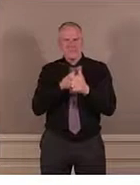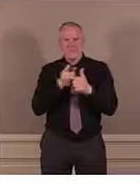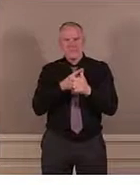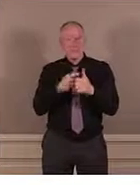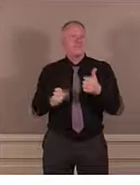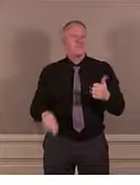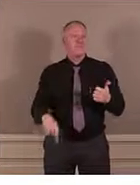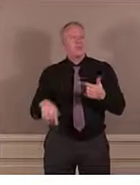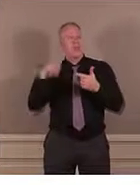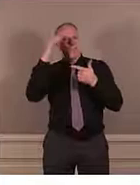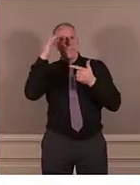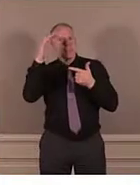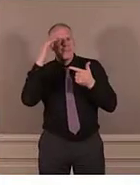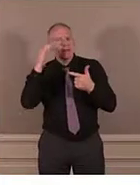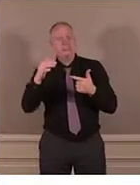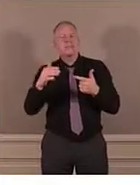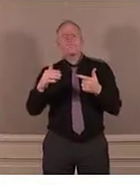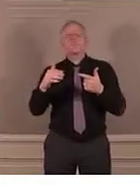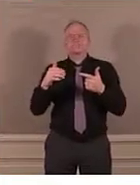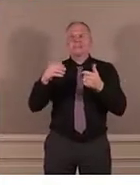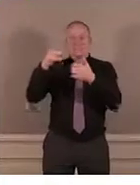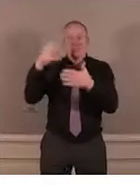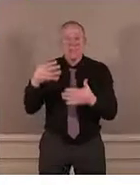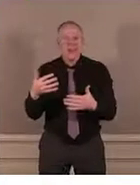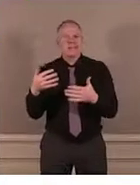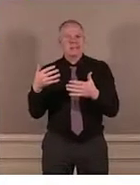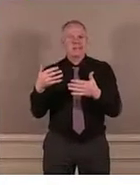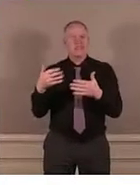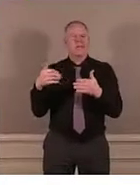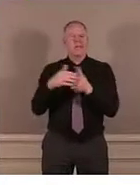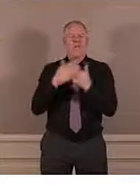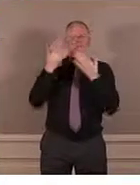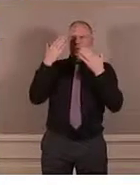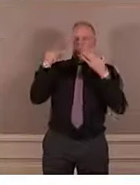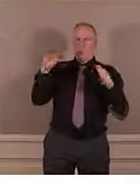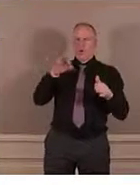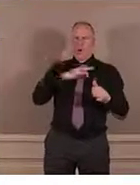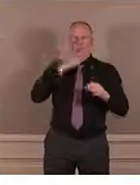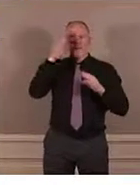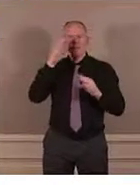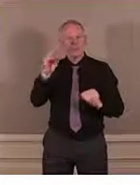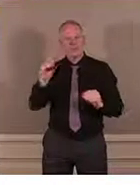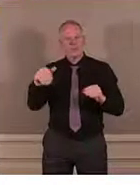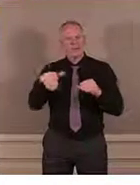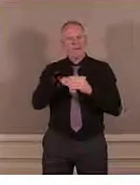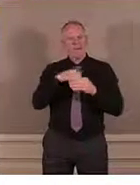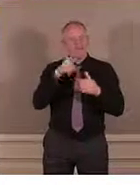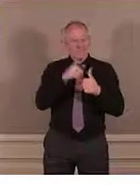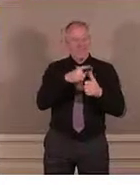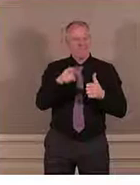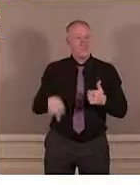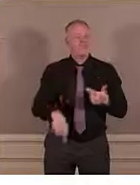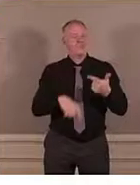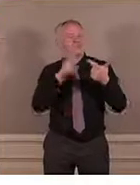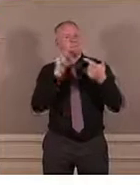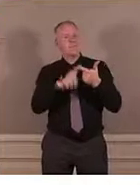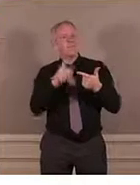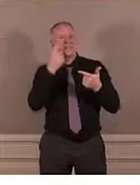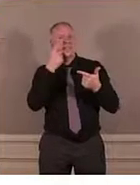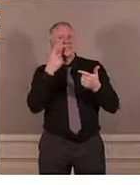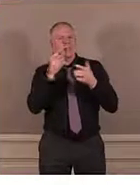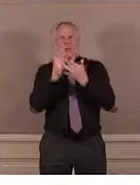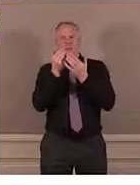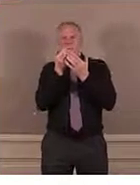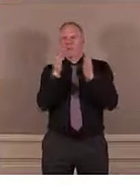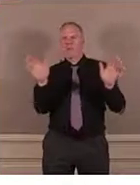key principles and the indicators, the metrics that are important of good educational practices in these documents? We wanted to see what the